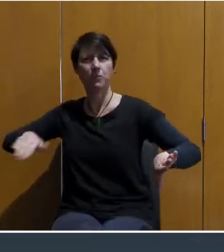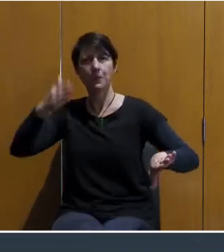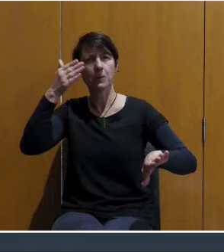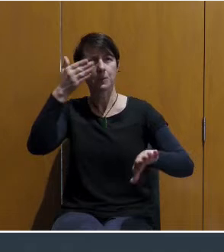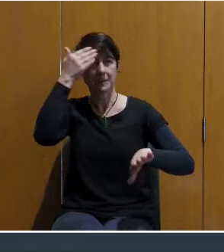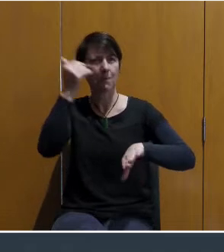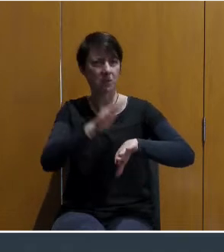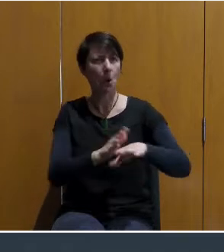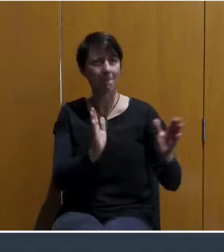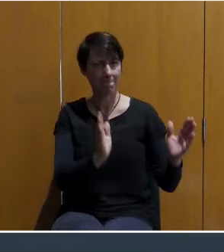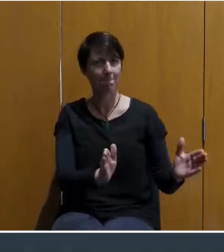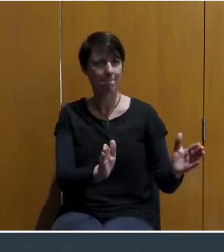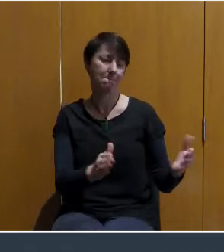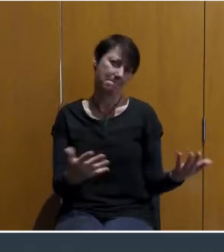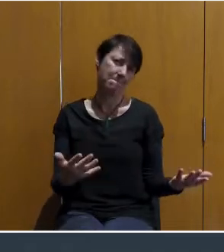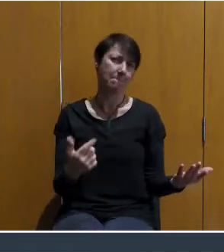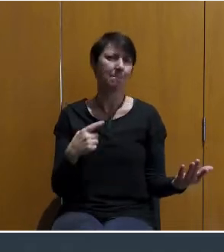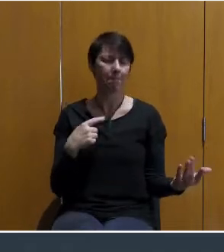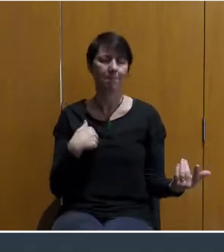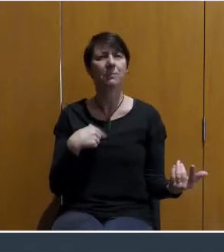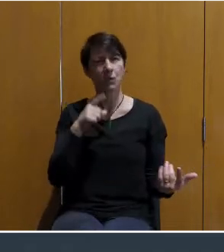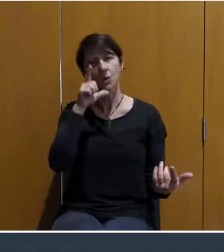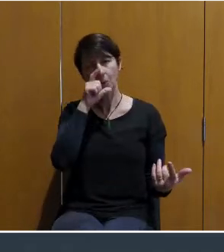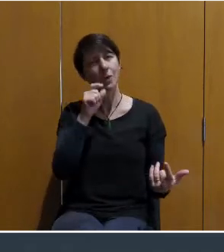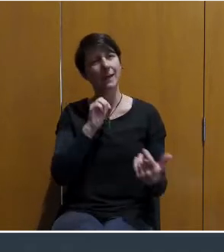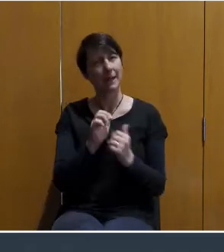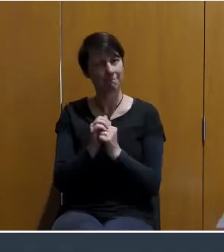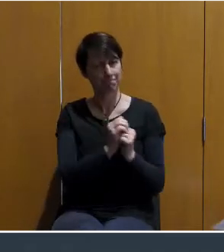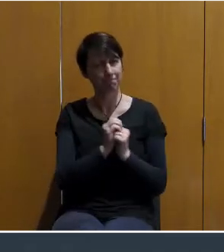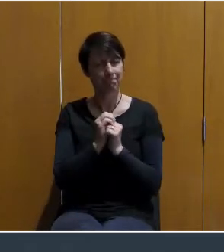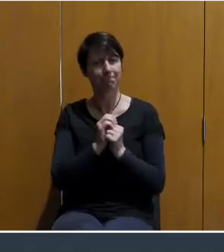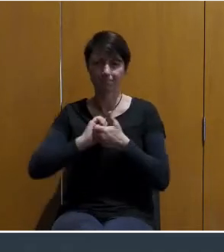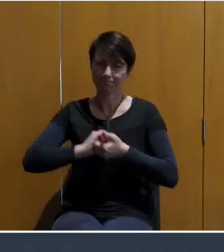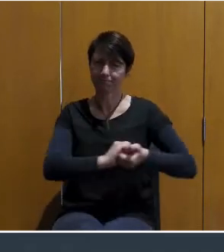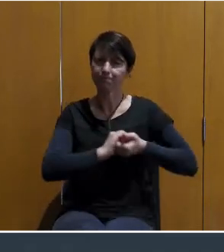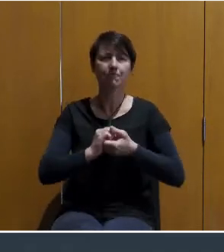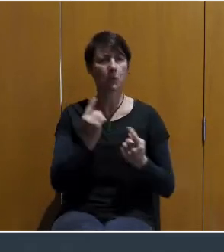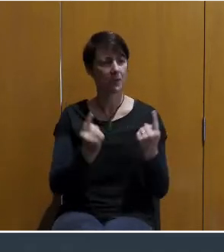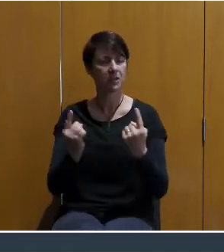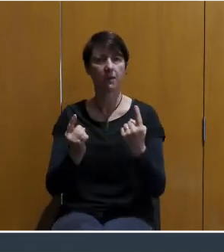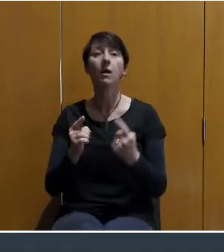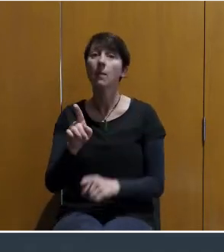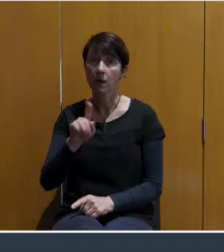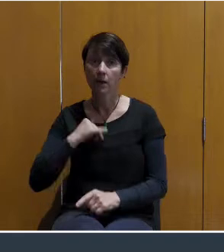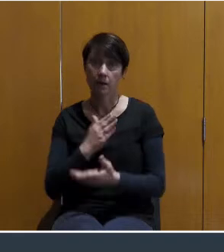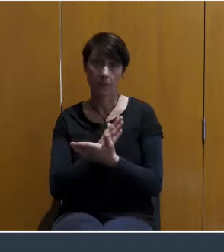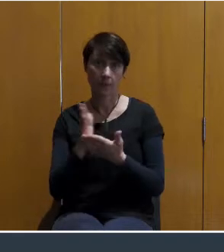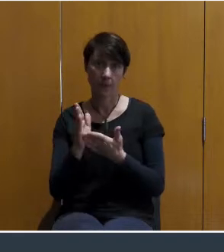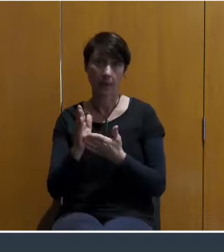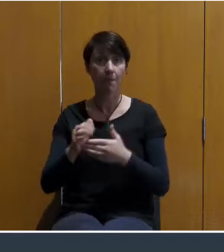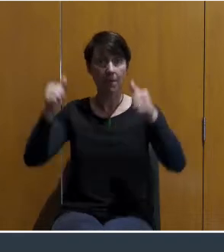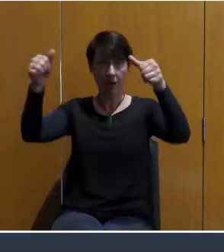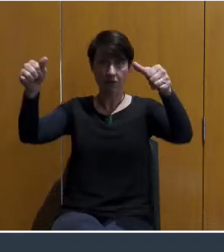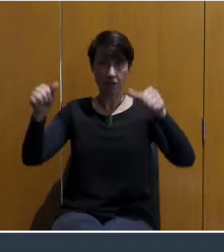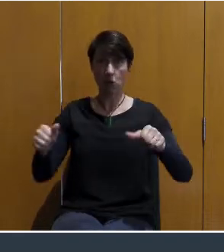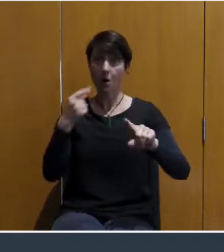live in harmony together, and people it just needs to be clear, maybe with a sign to explain, please put a lead